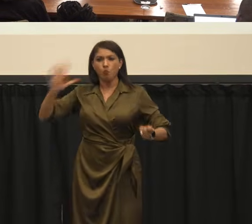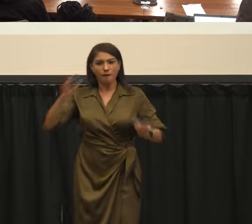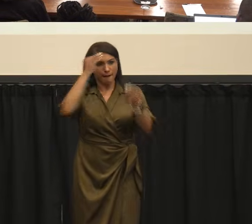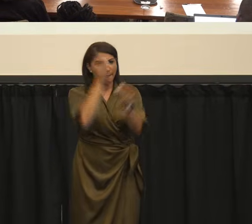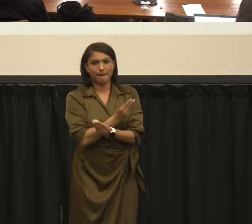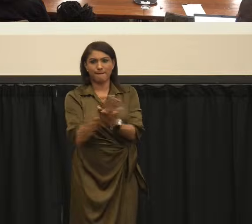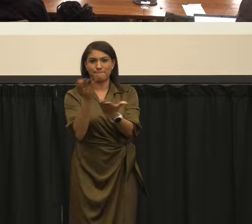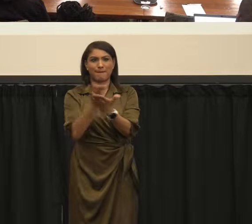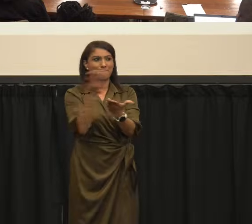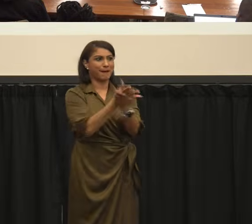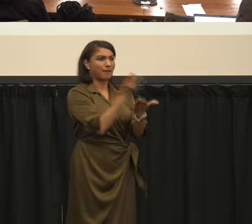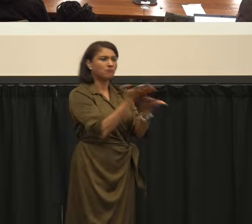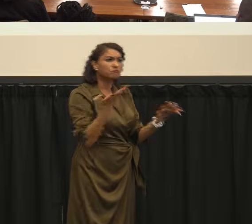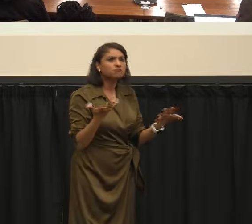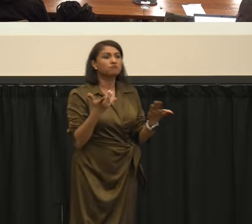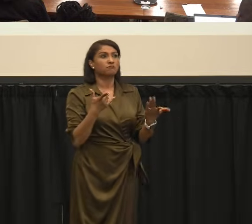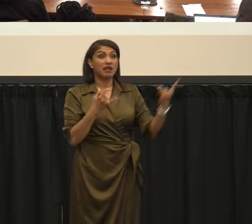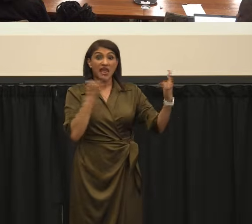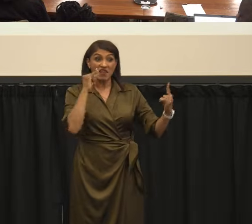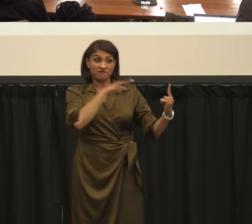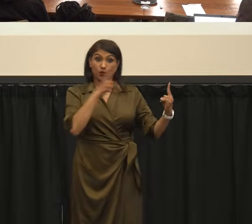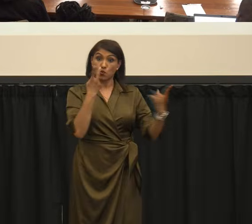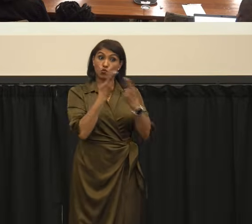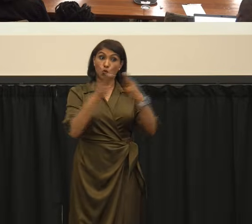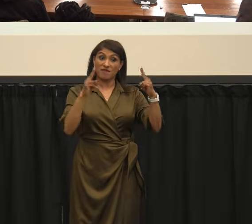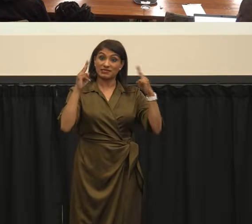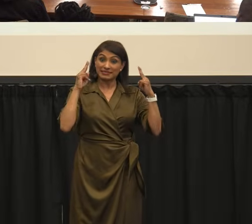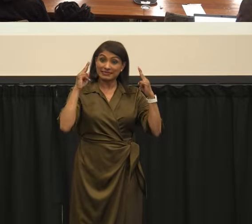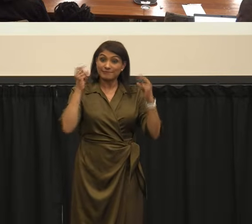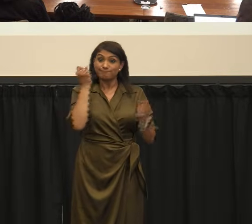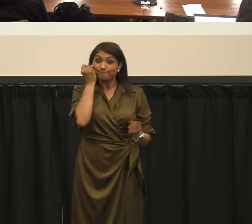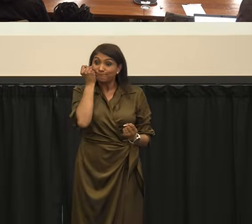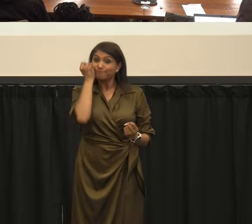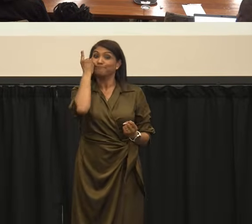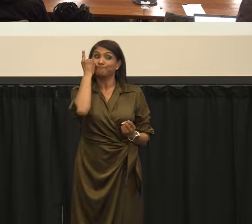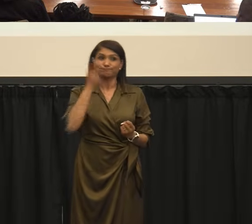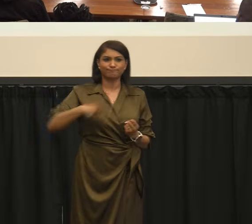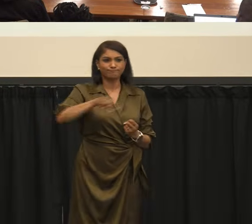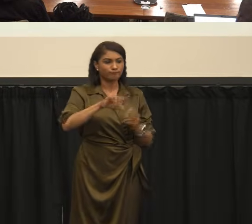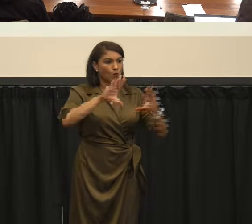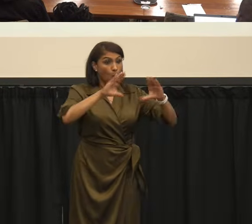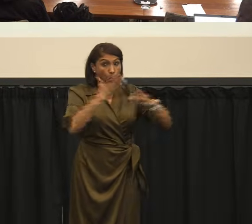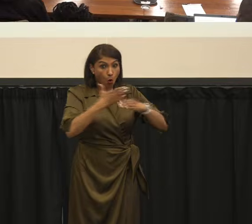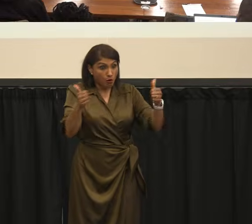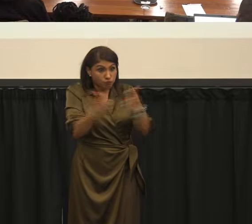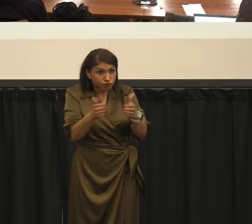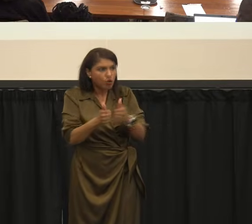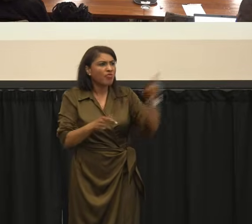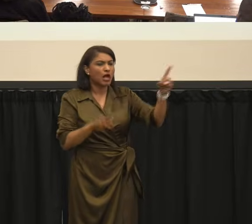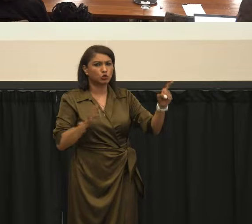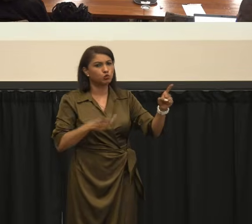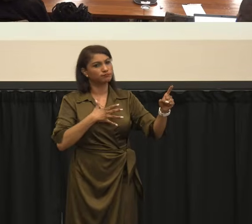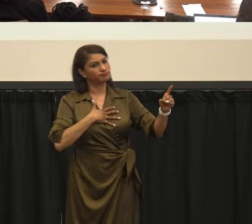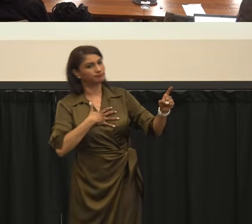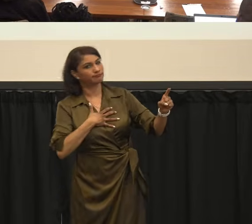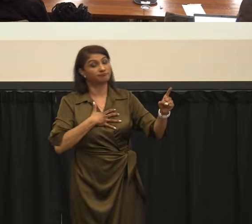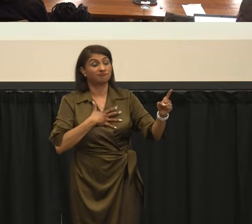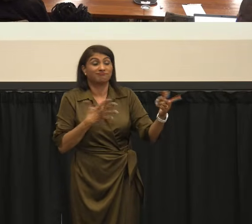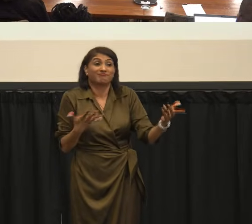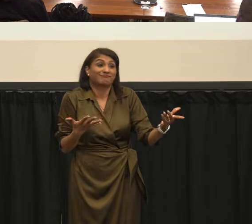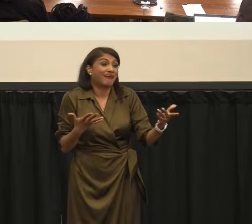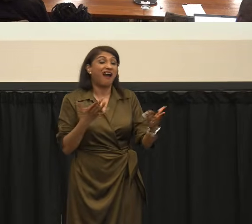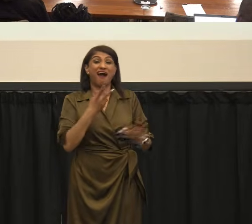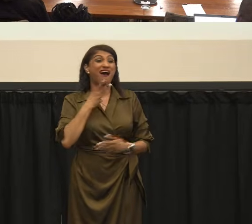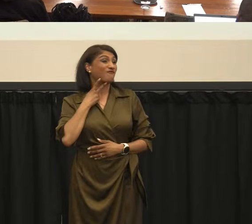be working together. Government should be assisting us in terms of that. If the institutions are understanding or open